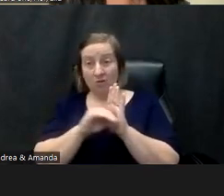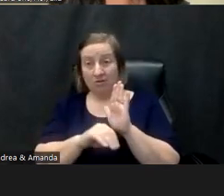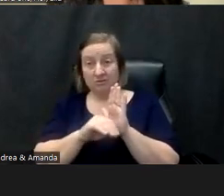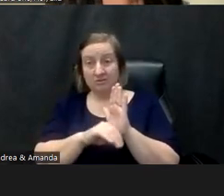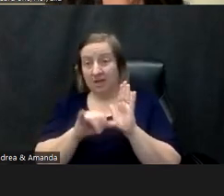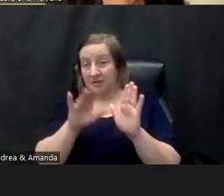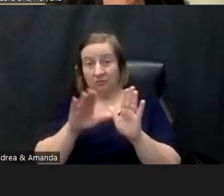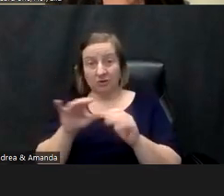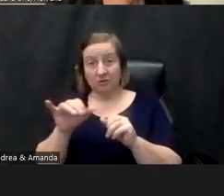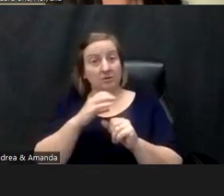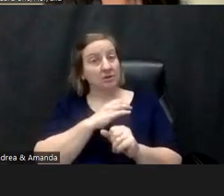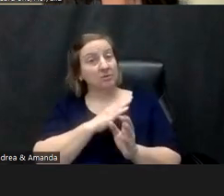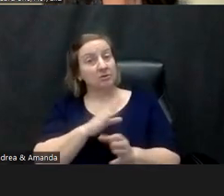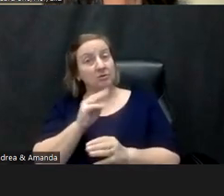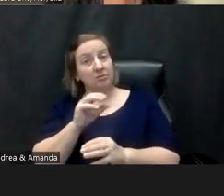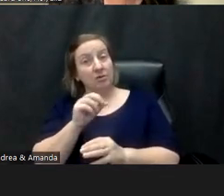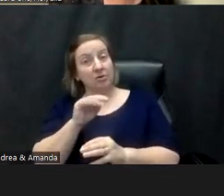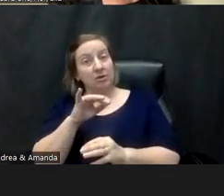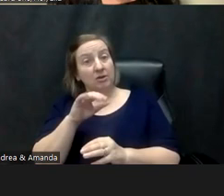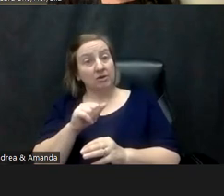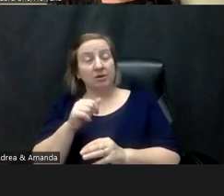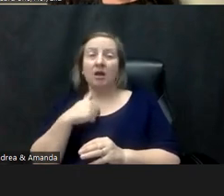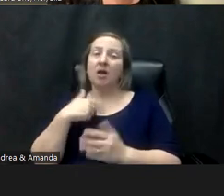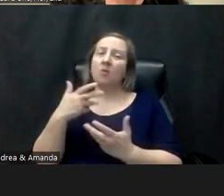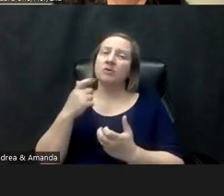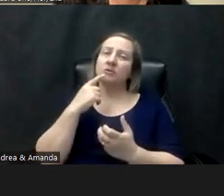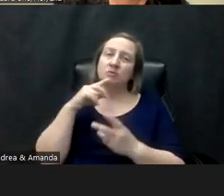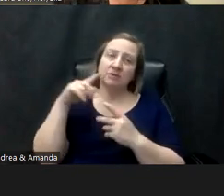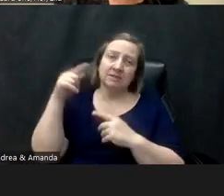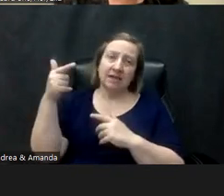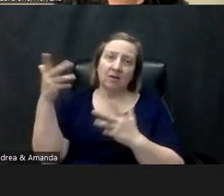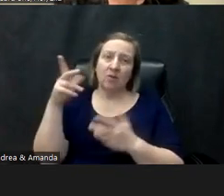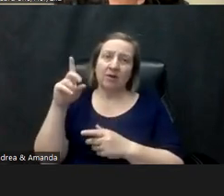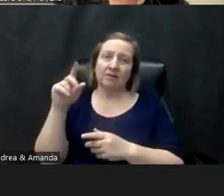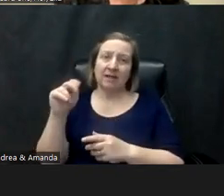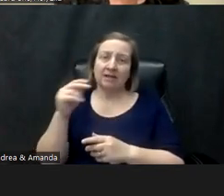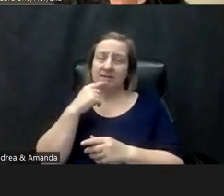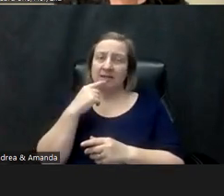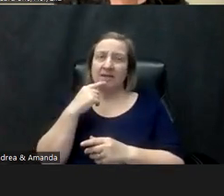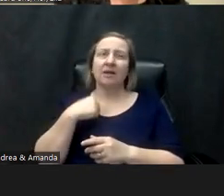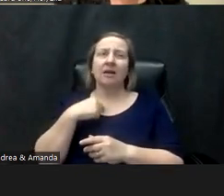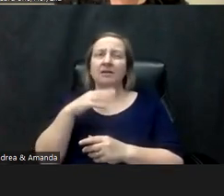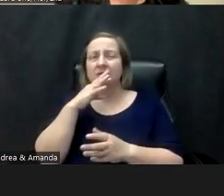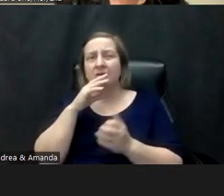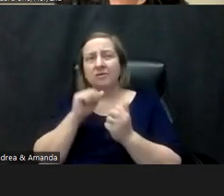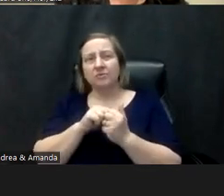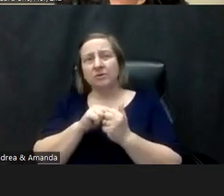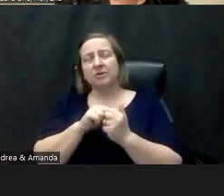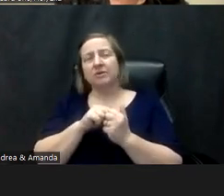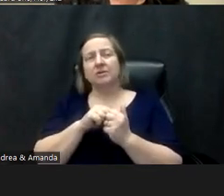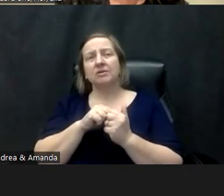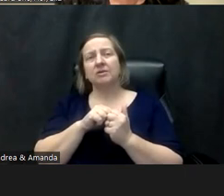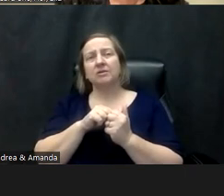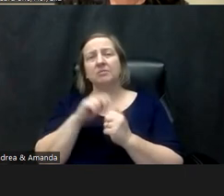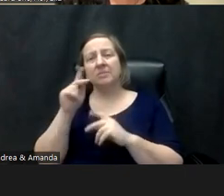great too. Yes, Commissioner Monica? I just wanted to second what Dan said. I think, you know, when I was talking to